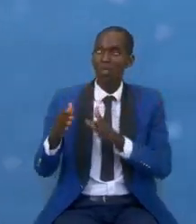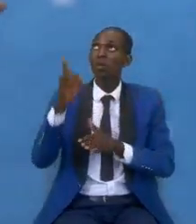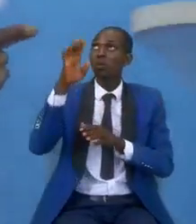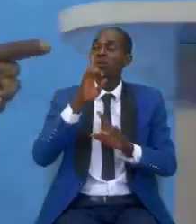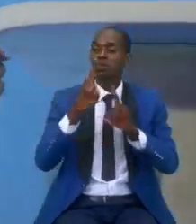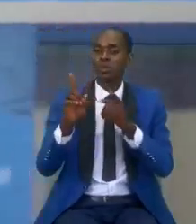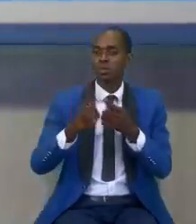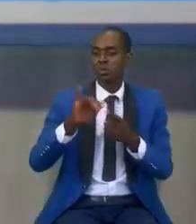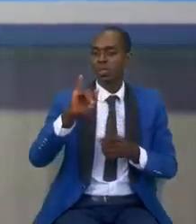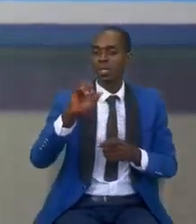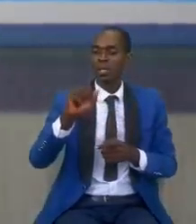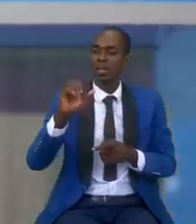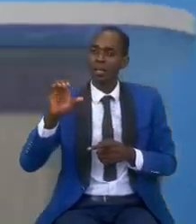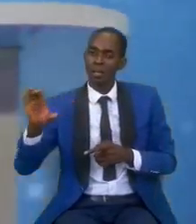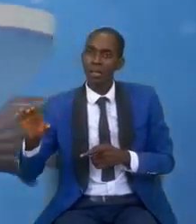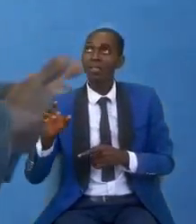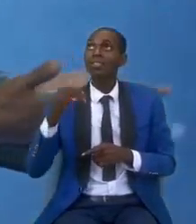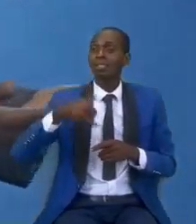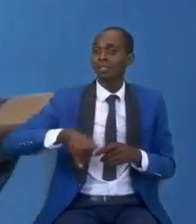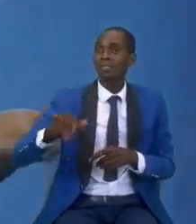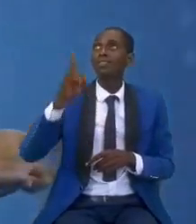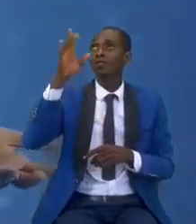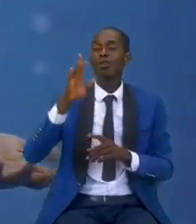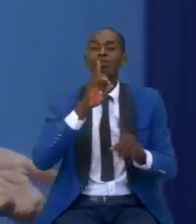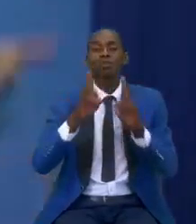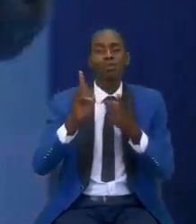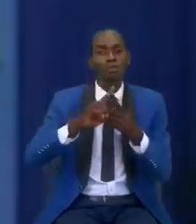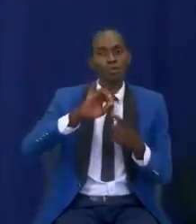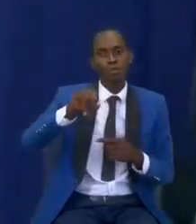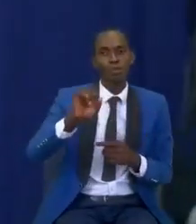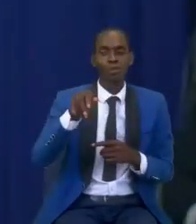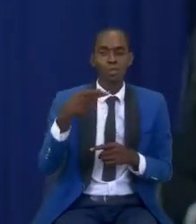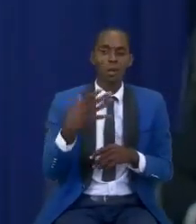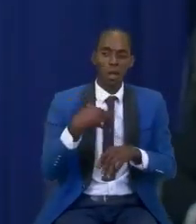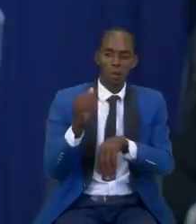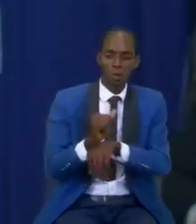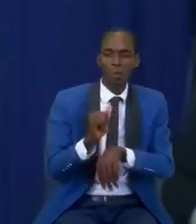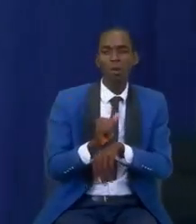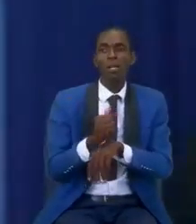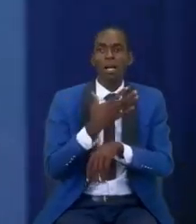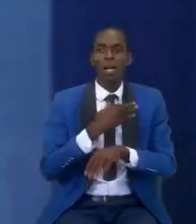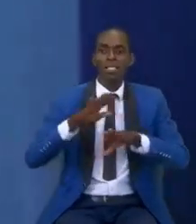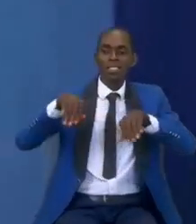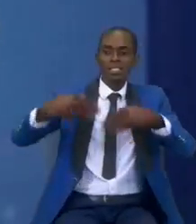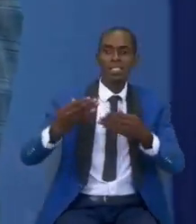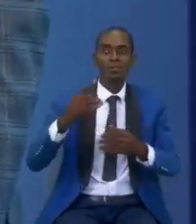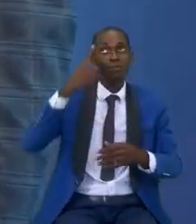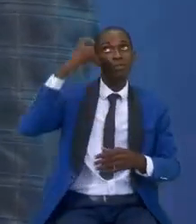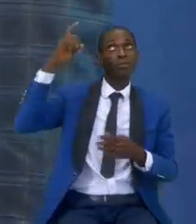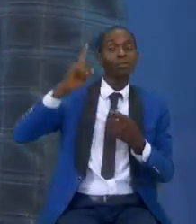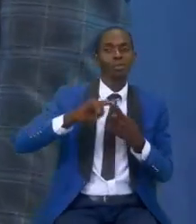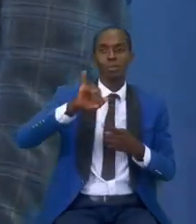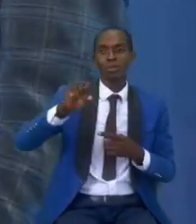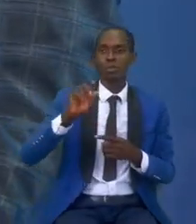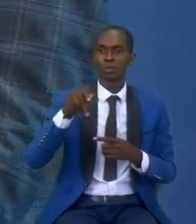He gave him those dreams and he walked. And he fulfilled everything, worked in the time of Moses. And he said, I've